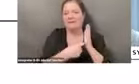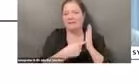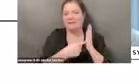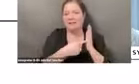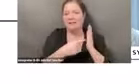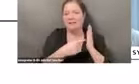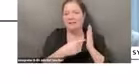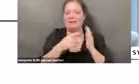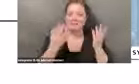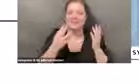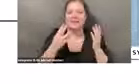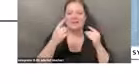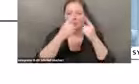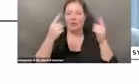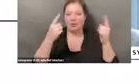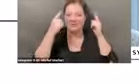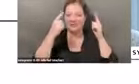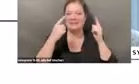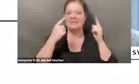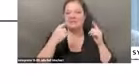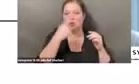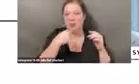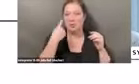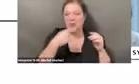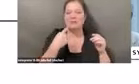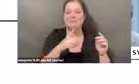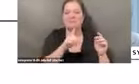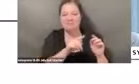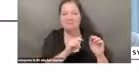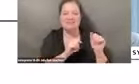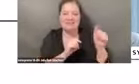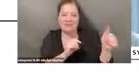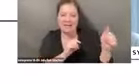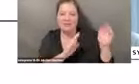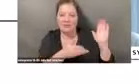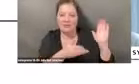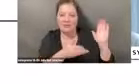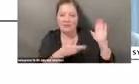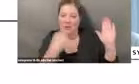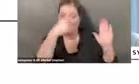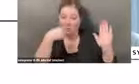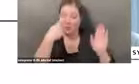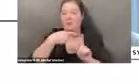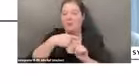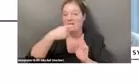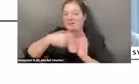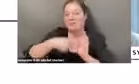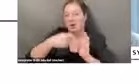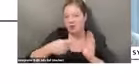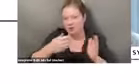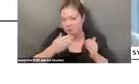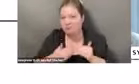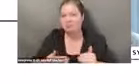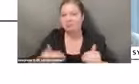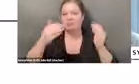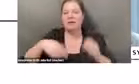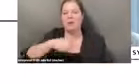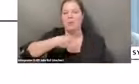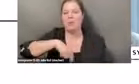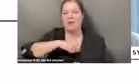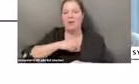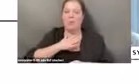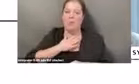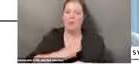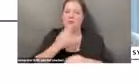make a presentation of herself and also the overall project and why we are doing this to empower users when it comes to